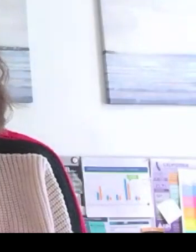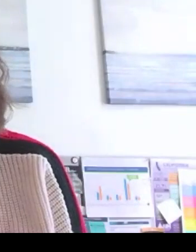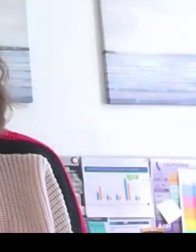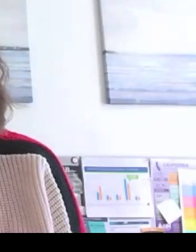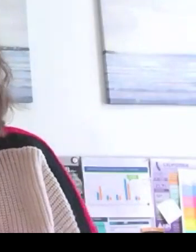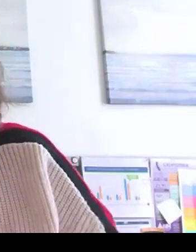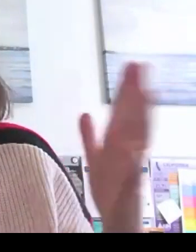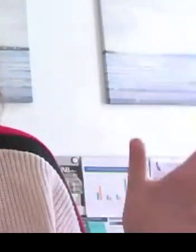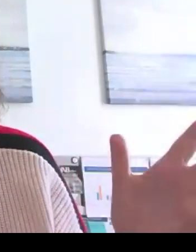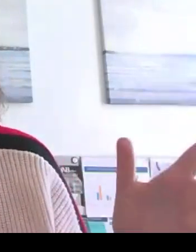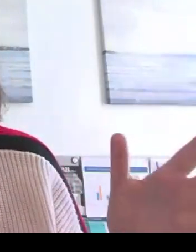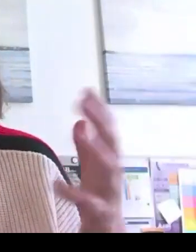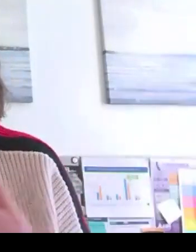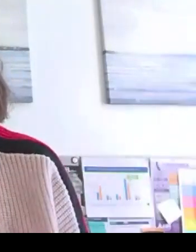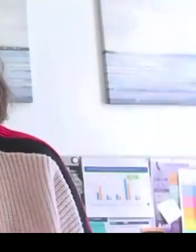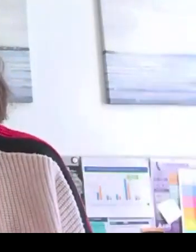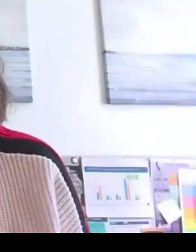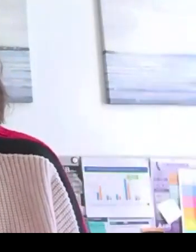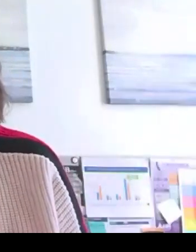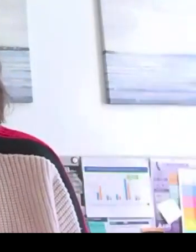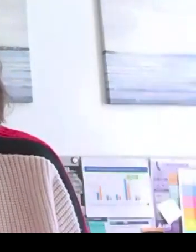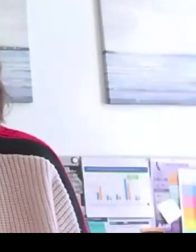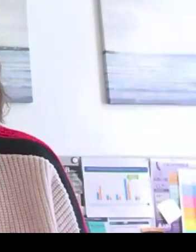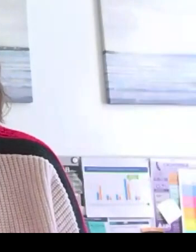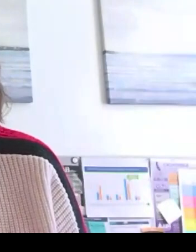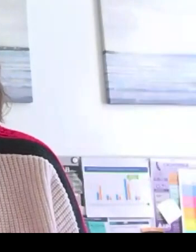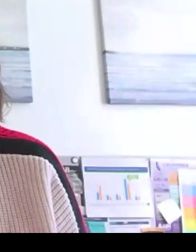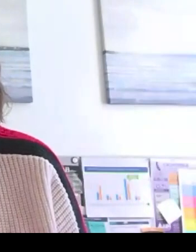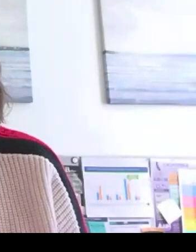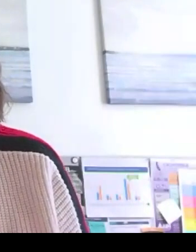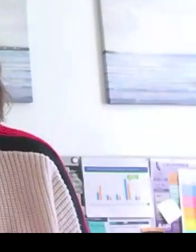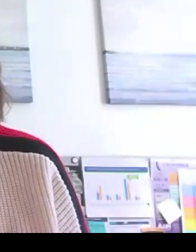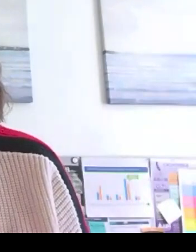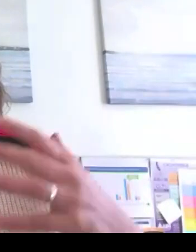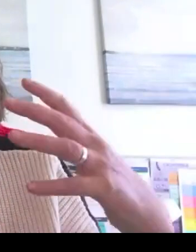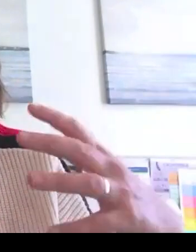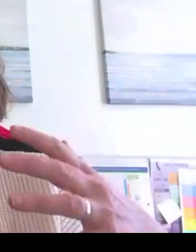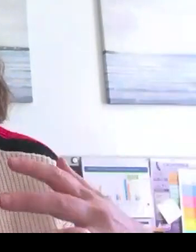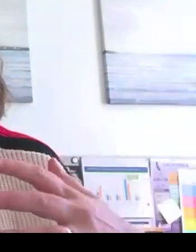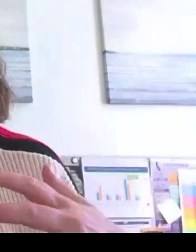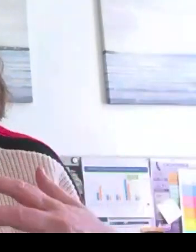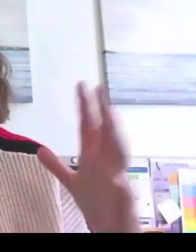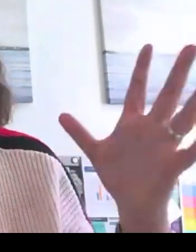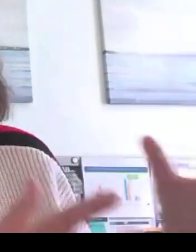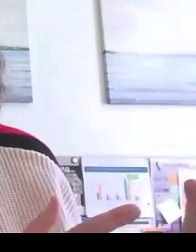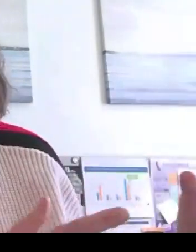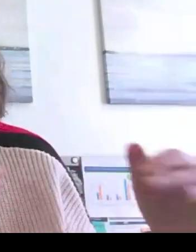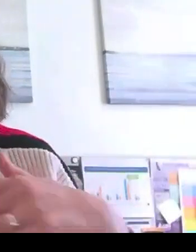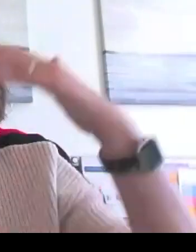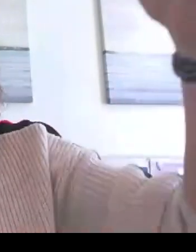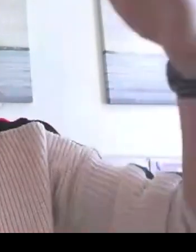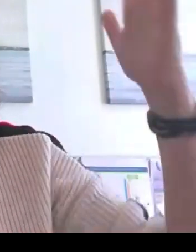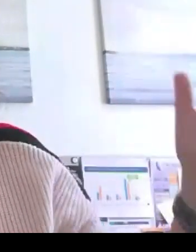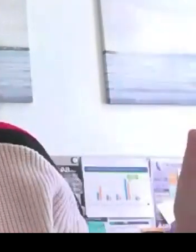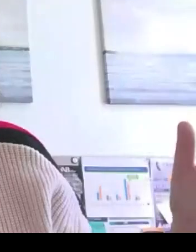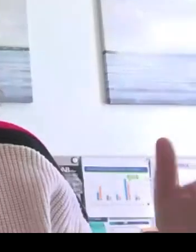12 units. It's affordable housing, but 12 units are dedicated to people with IDD. And they are not segregated. They